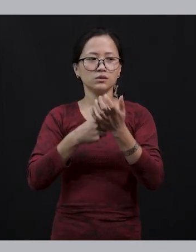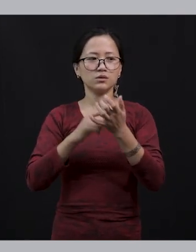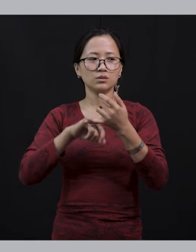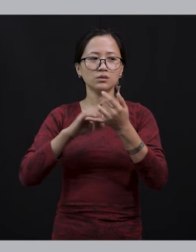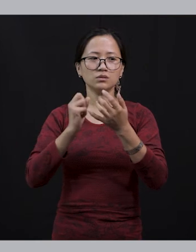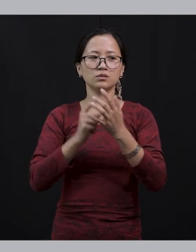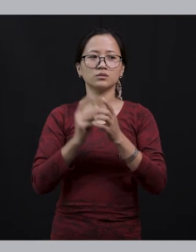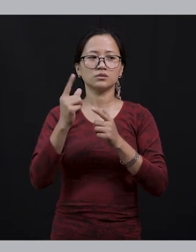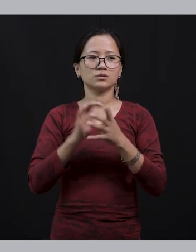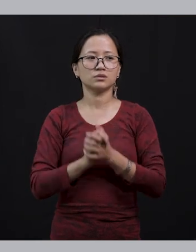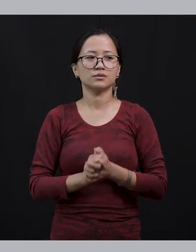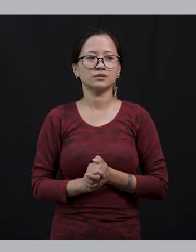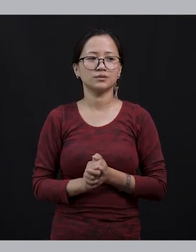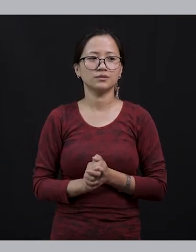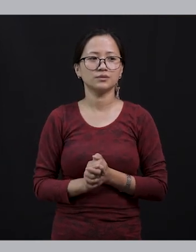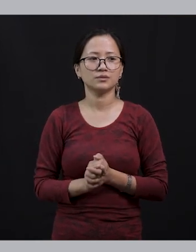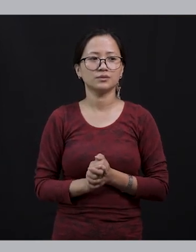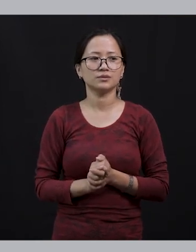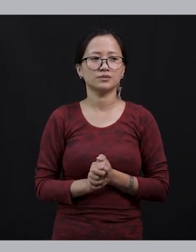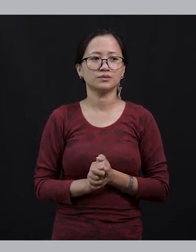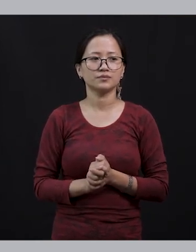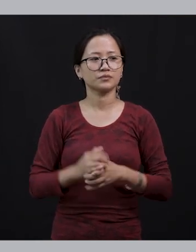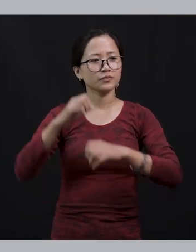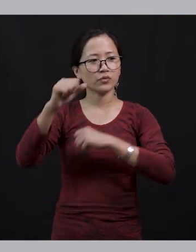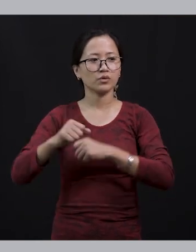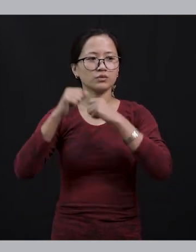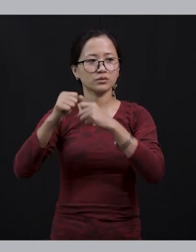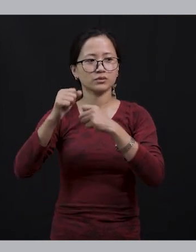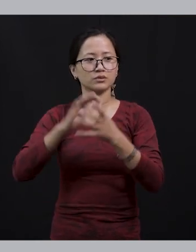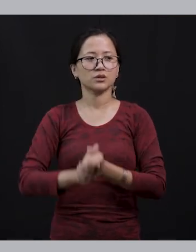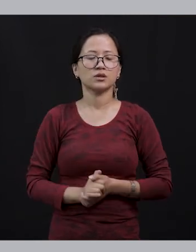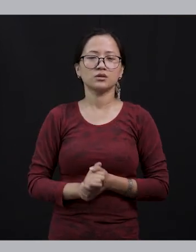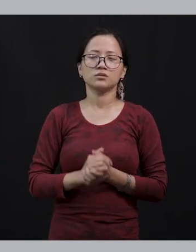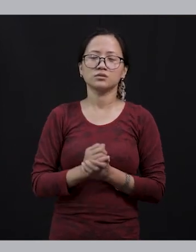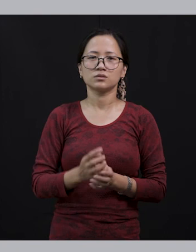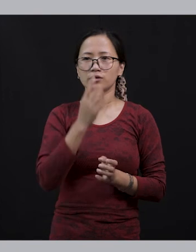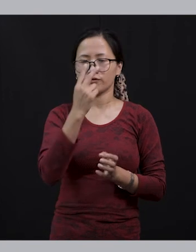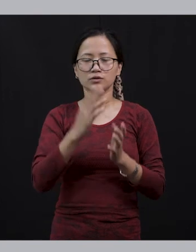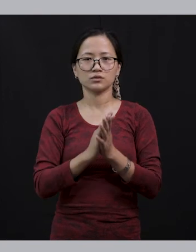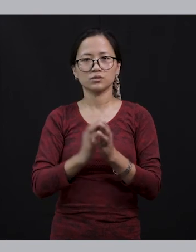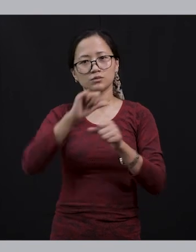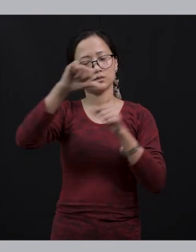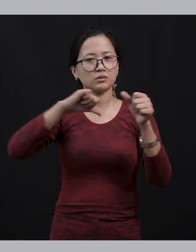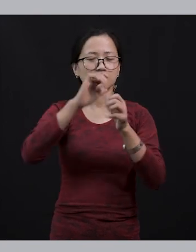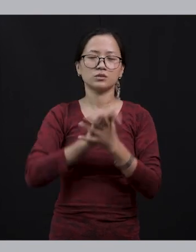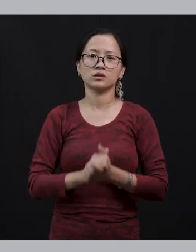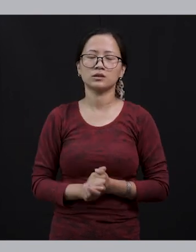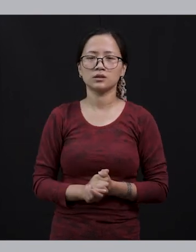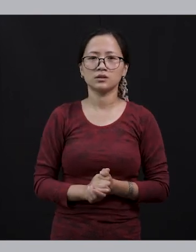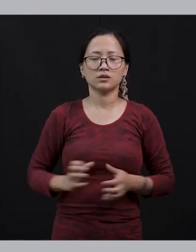branded differently than the superior race of horses. Then there was a face reading policy